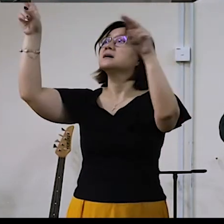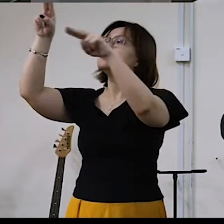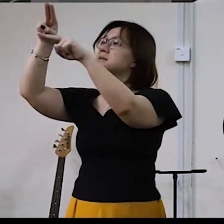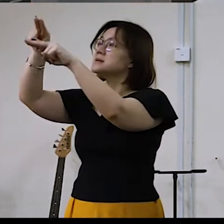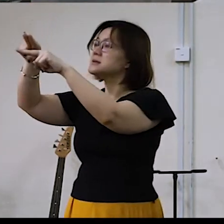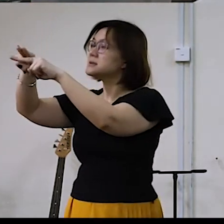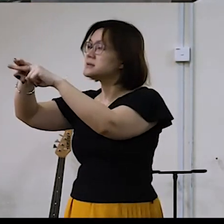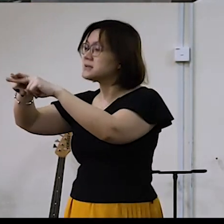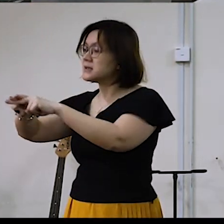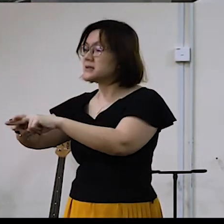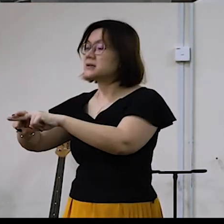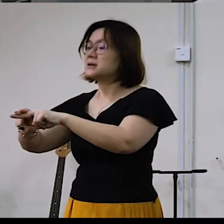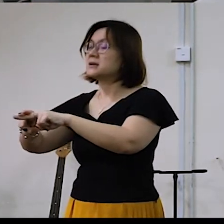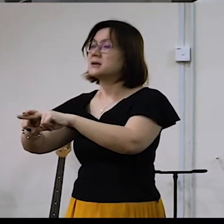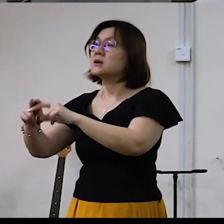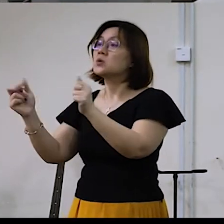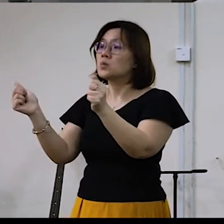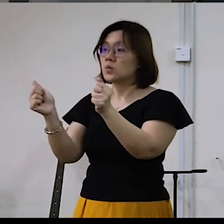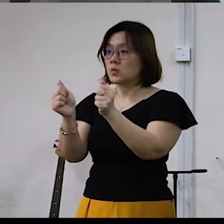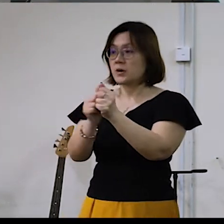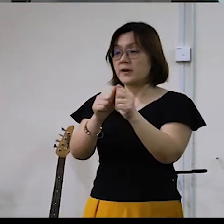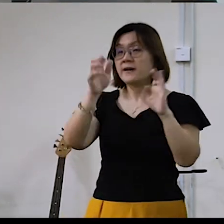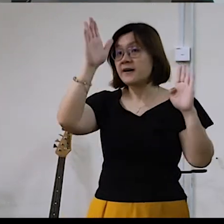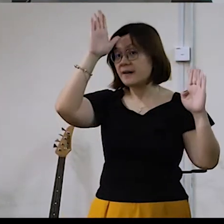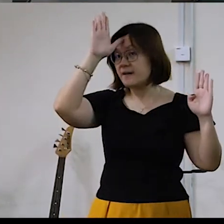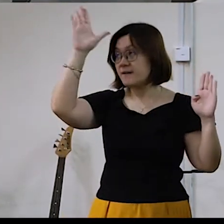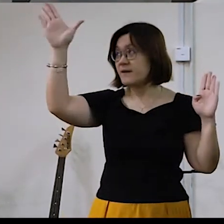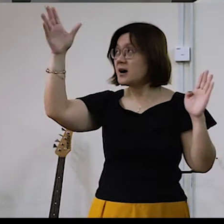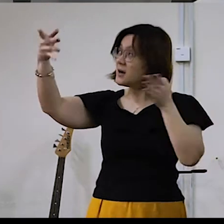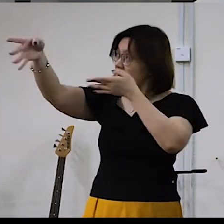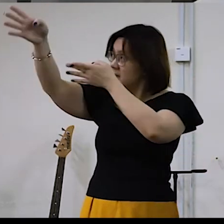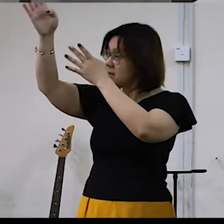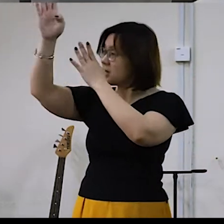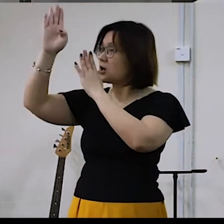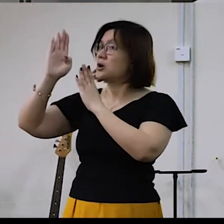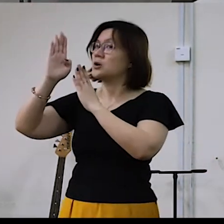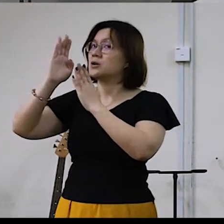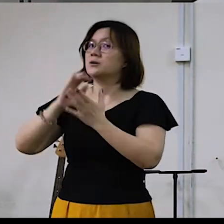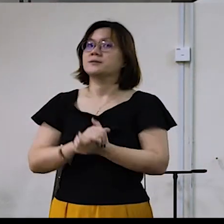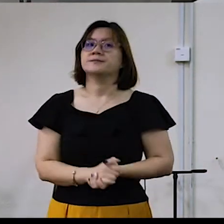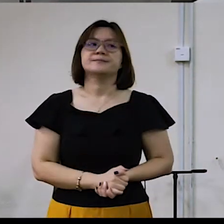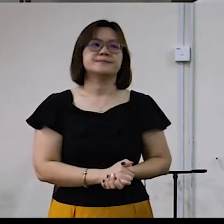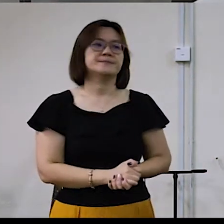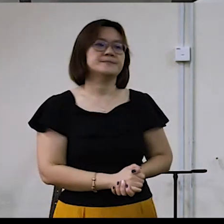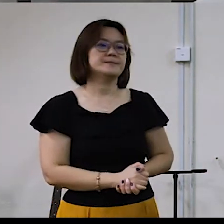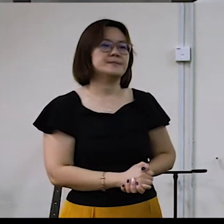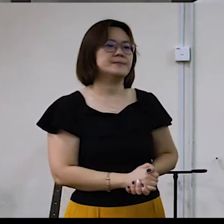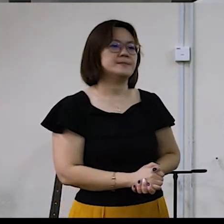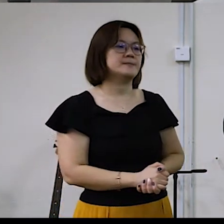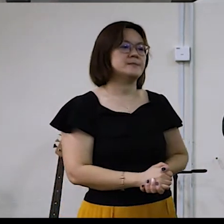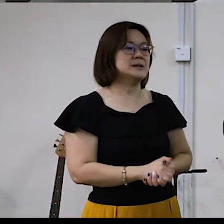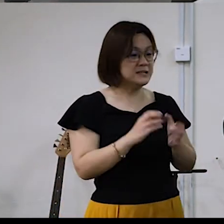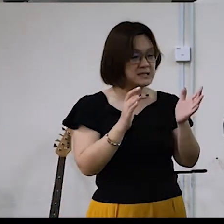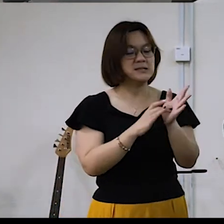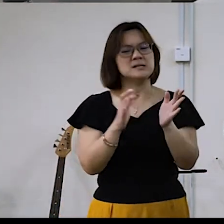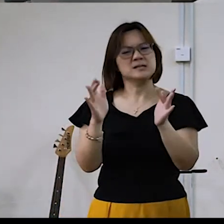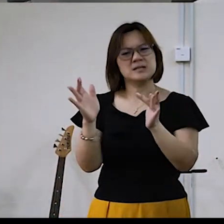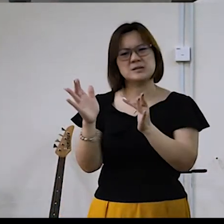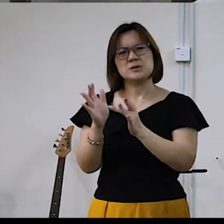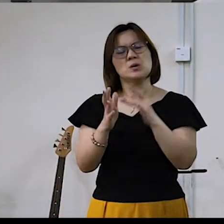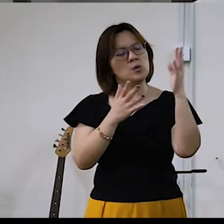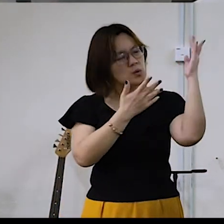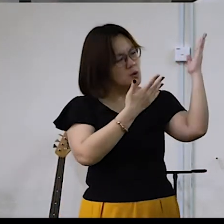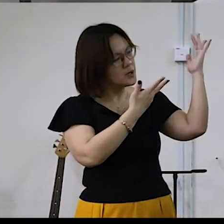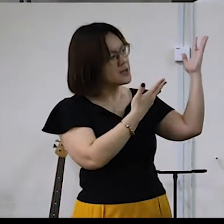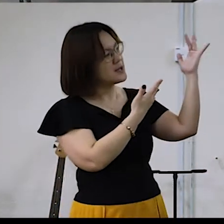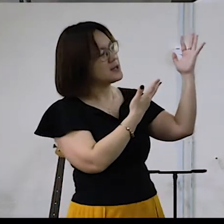he's doing amazing things. His mission on earth is done, but his mission on heaven is not done. He's praying. He's waiting.